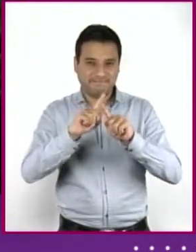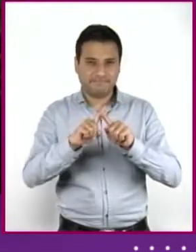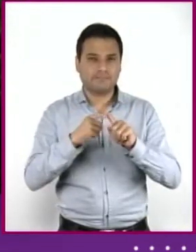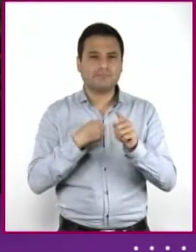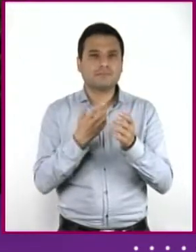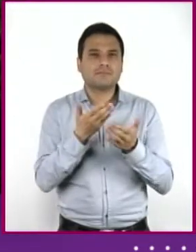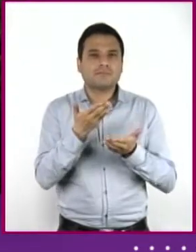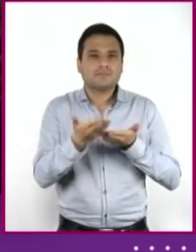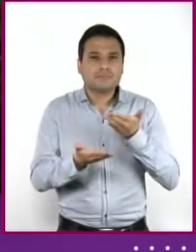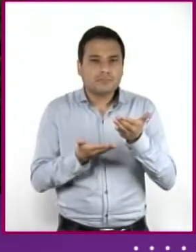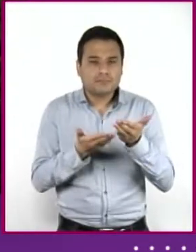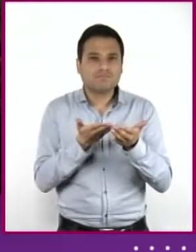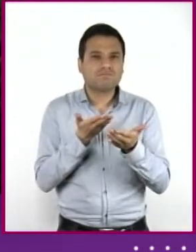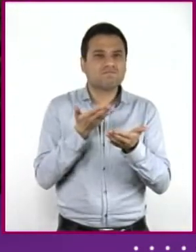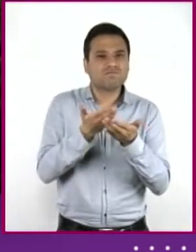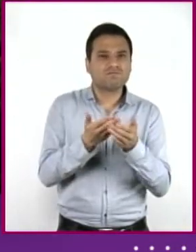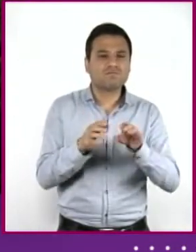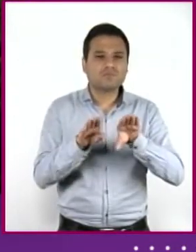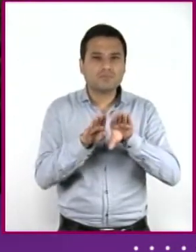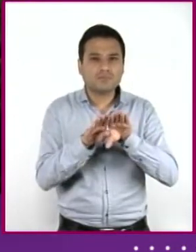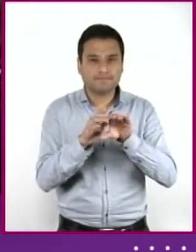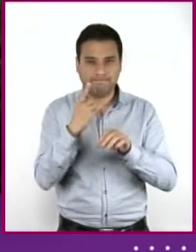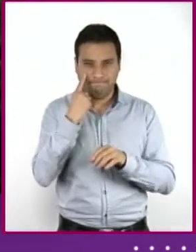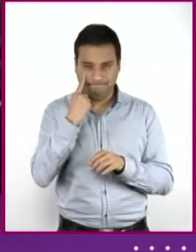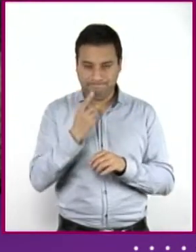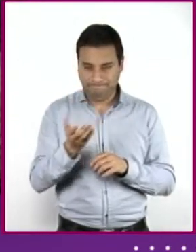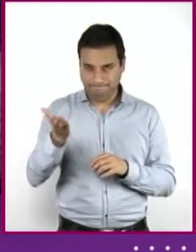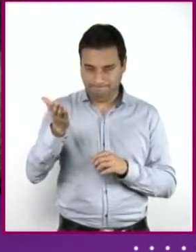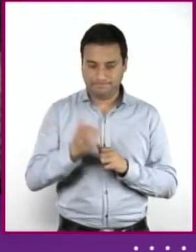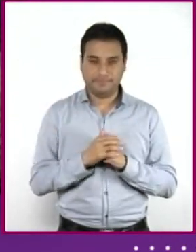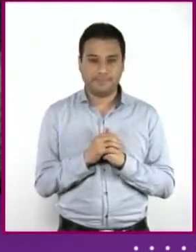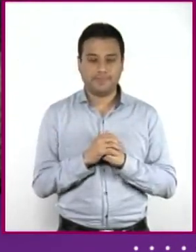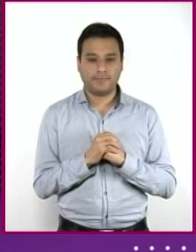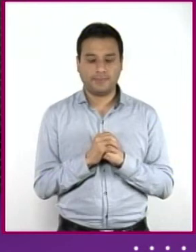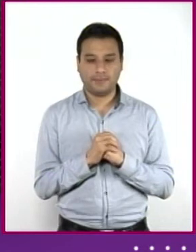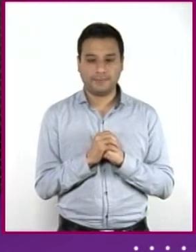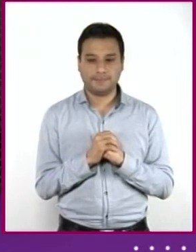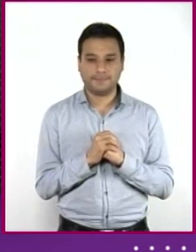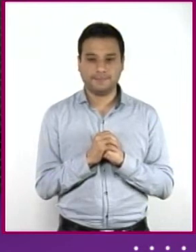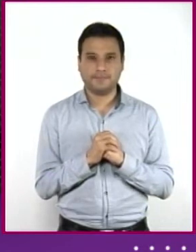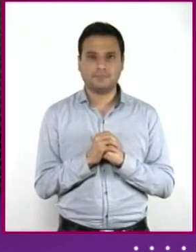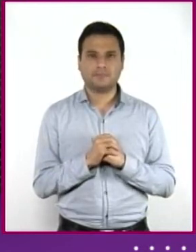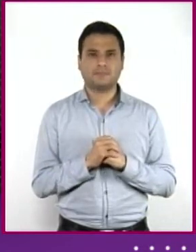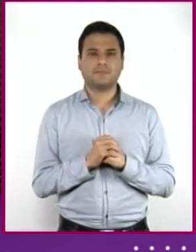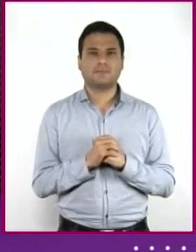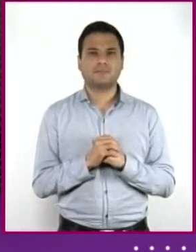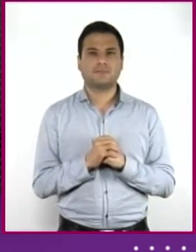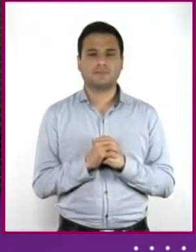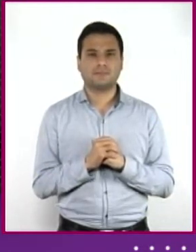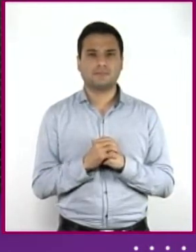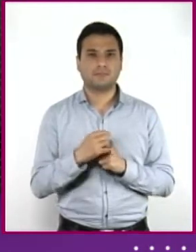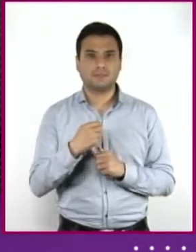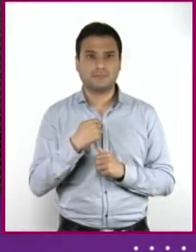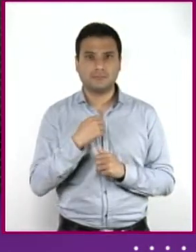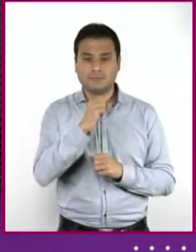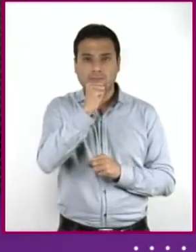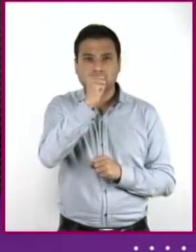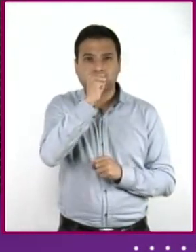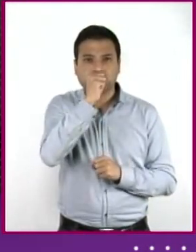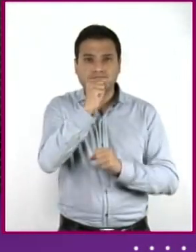servicio? Recordemos esto. But I don't know how to write an